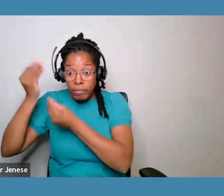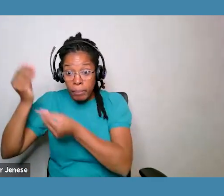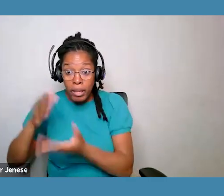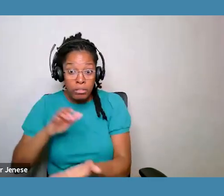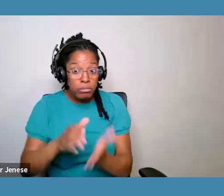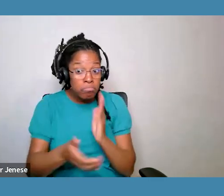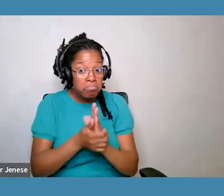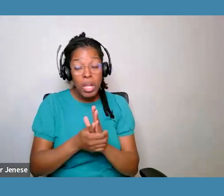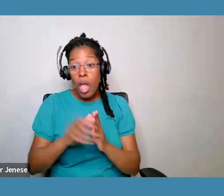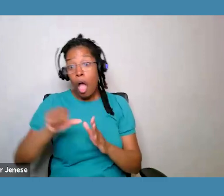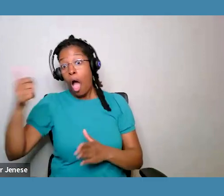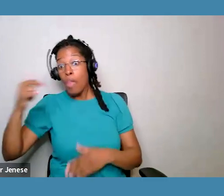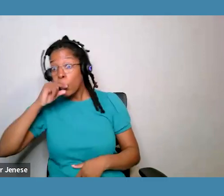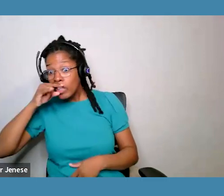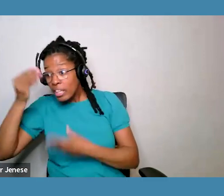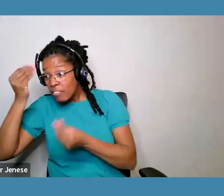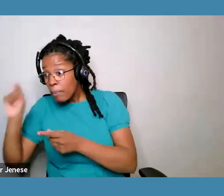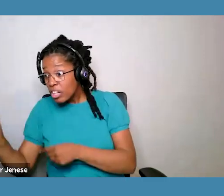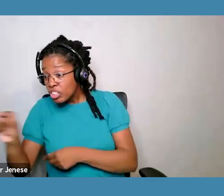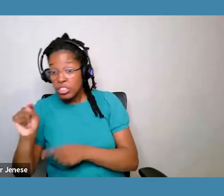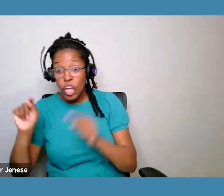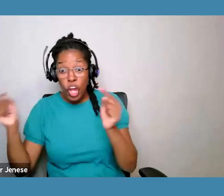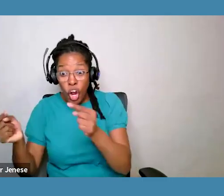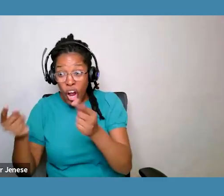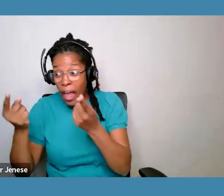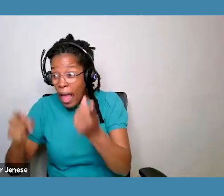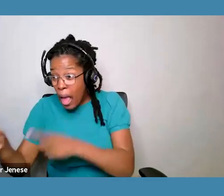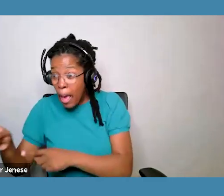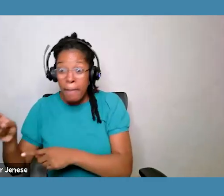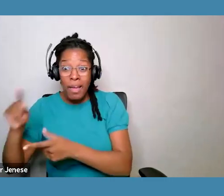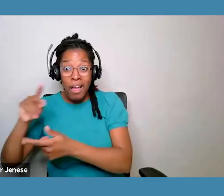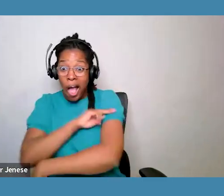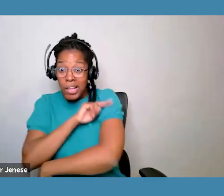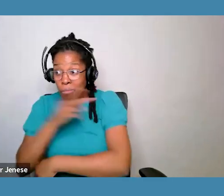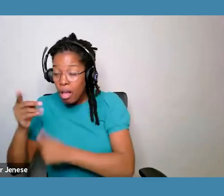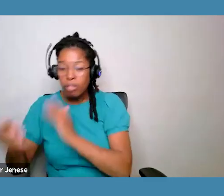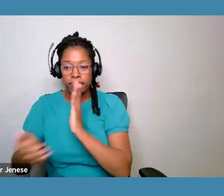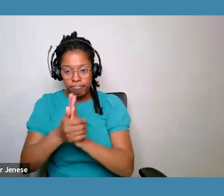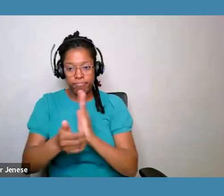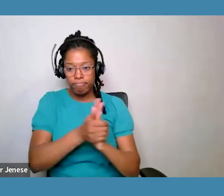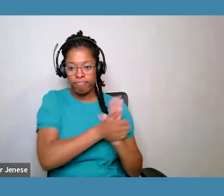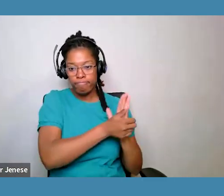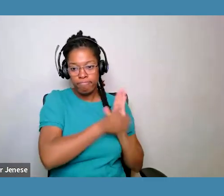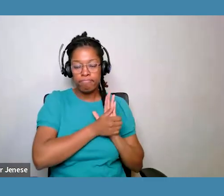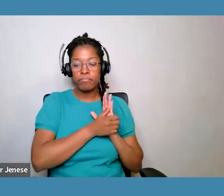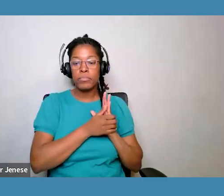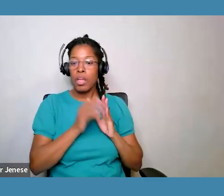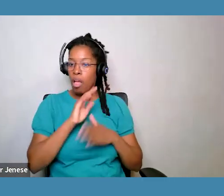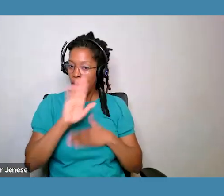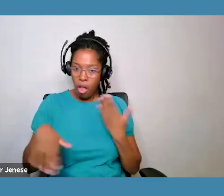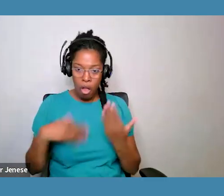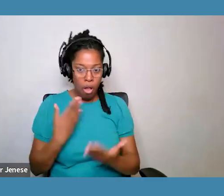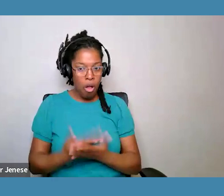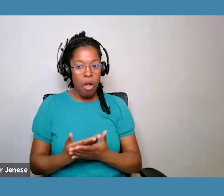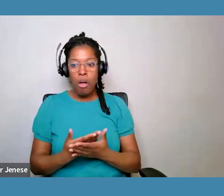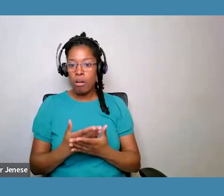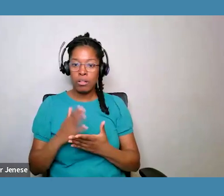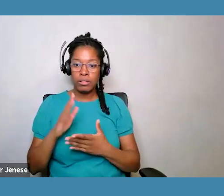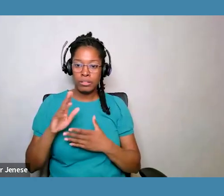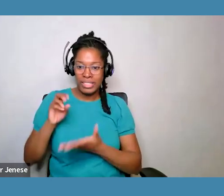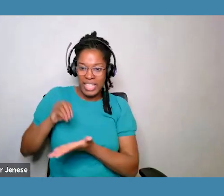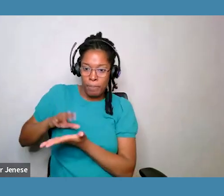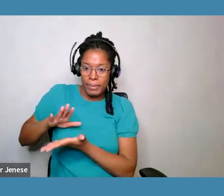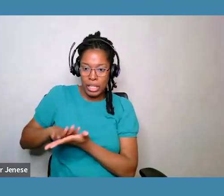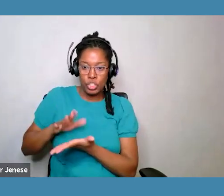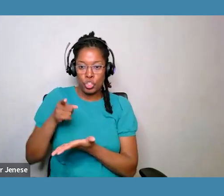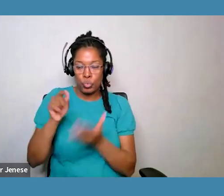children in the home, injuries to them, those sorts of things. Go back to your factors to look at what kind of documentation